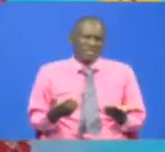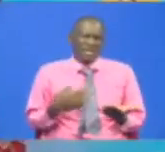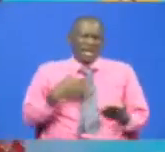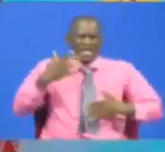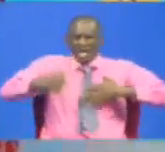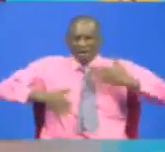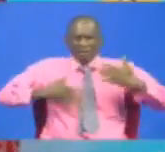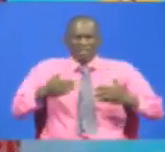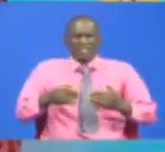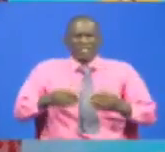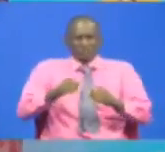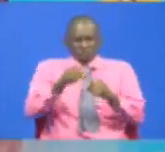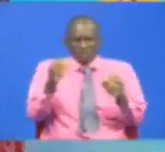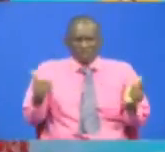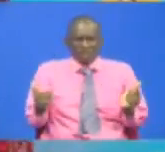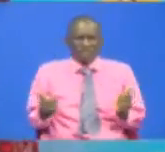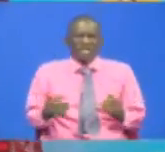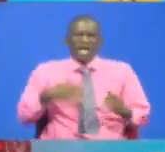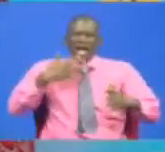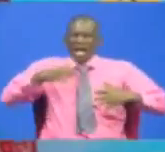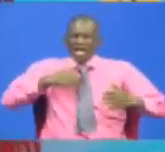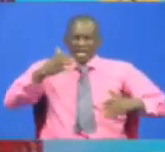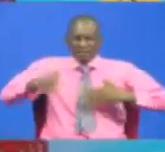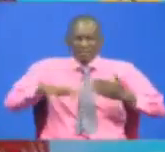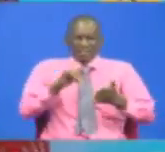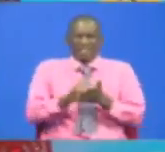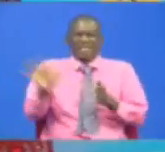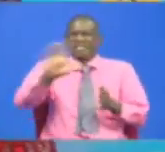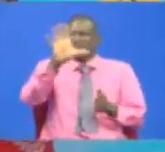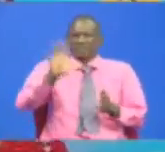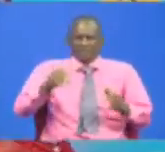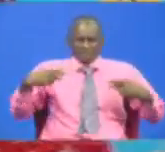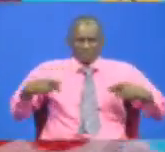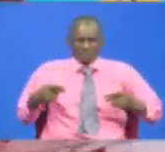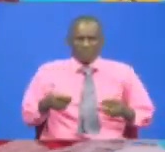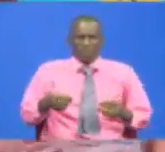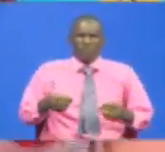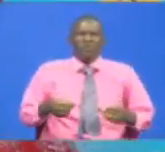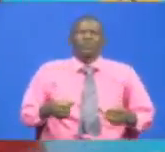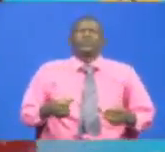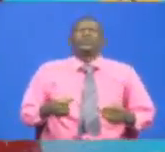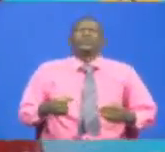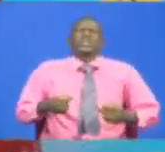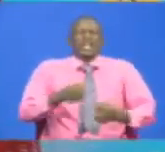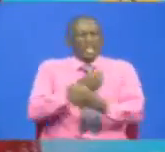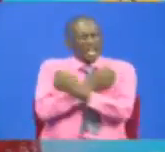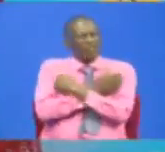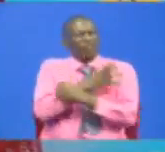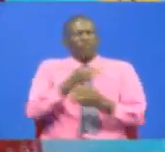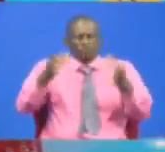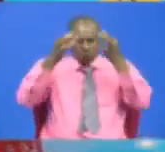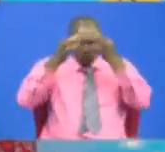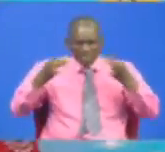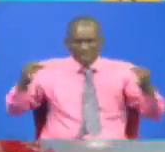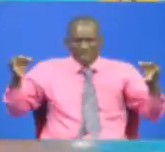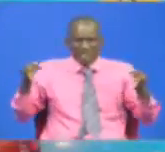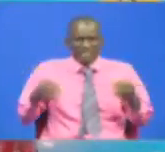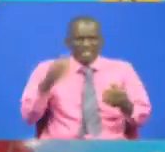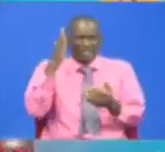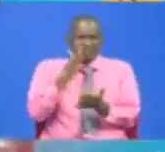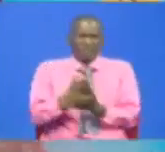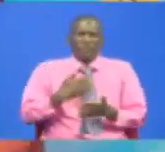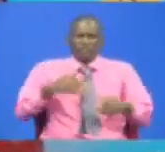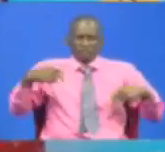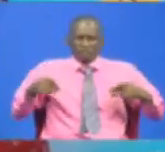appreciate completely. I appreciate that as Africans, we like to attend weddings. In fact, there are people who